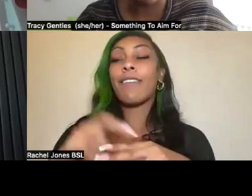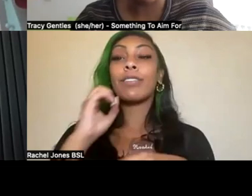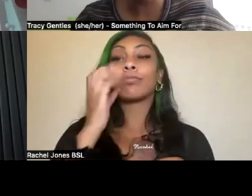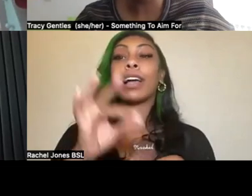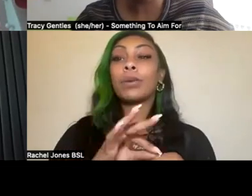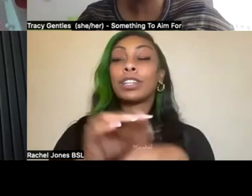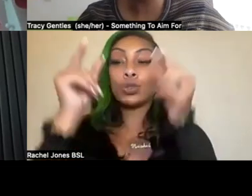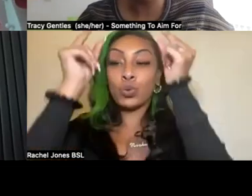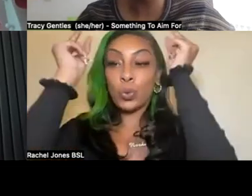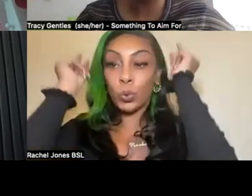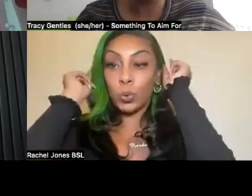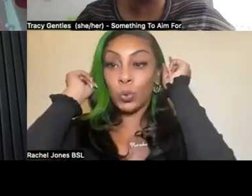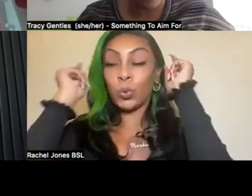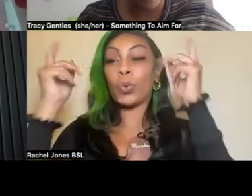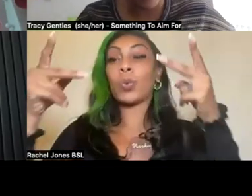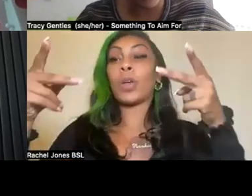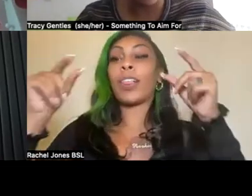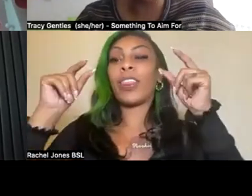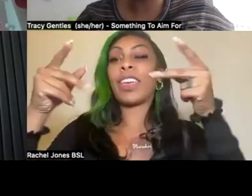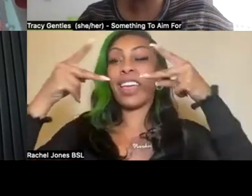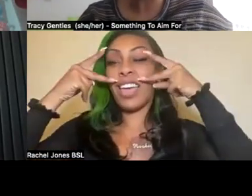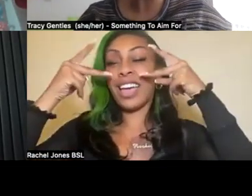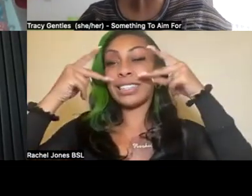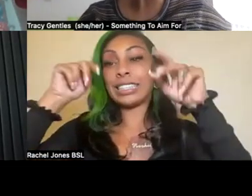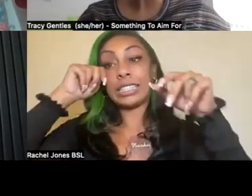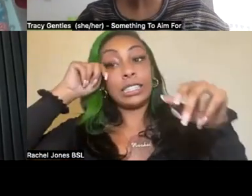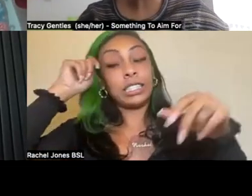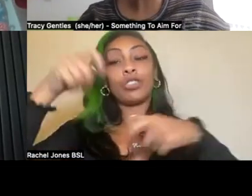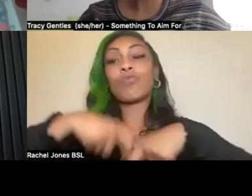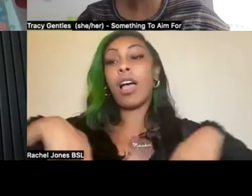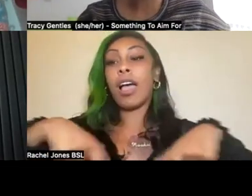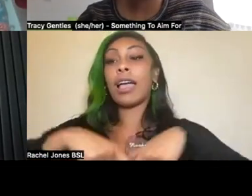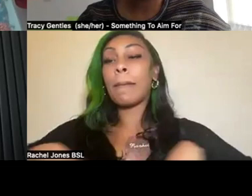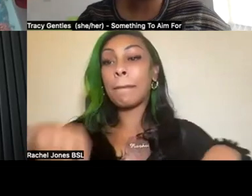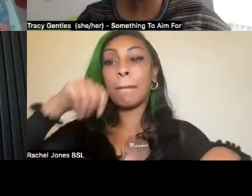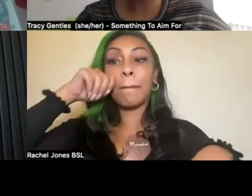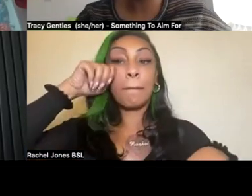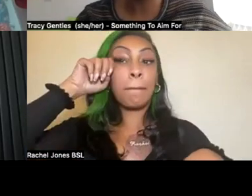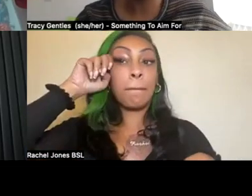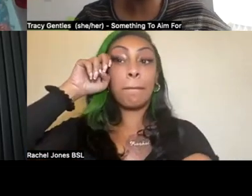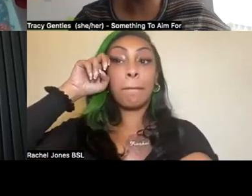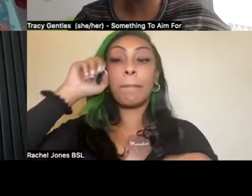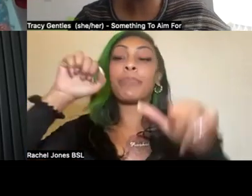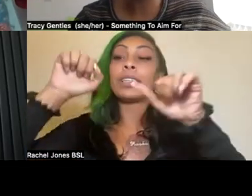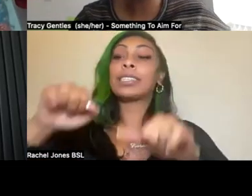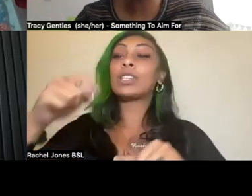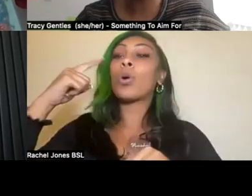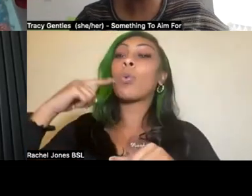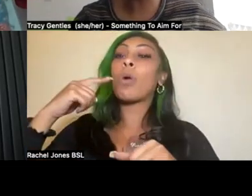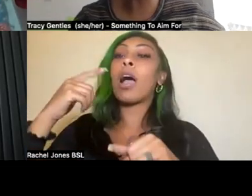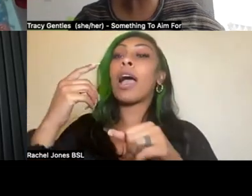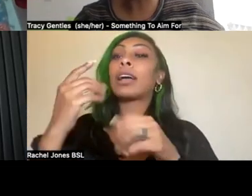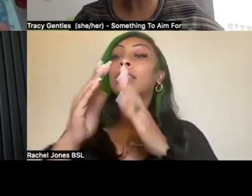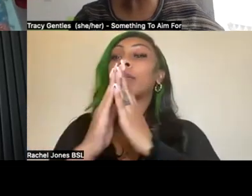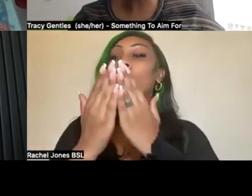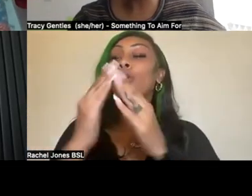brown hair, wearing thick rimmed glasses and a stripy top. I'm sat in front of a white bookshelf with a picture frame